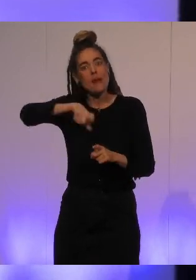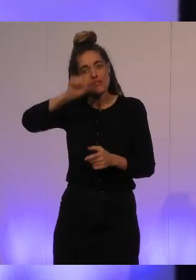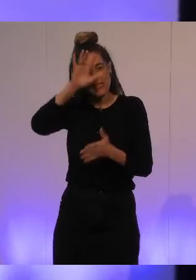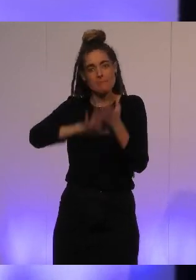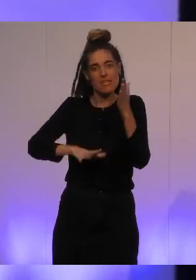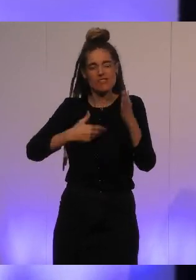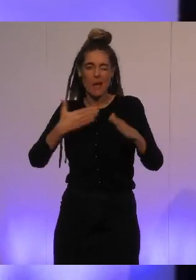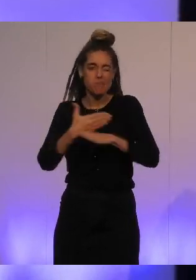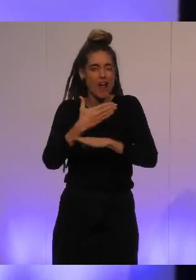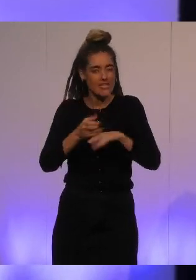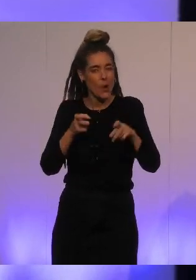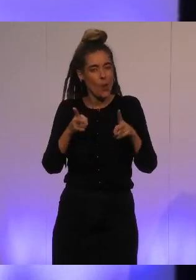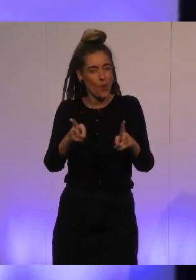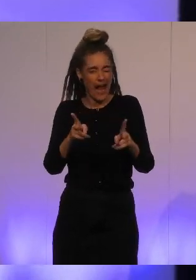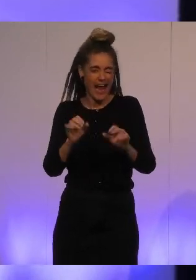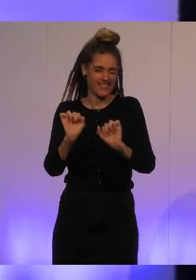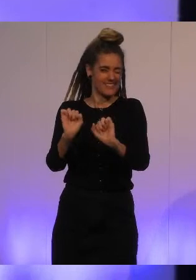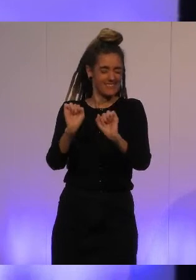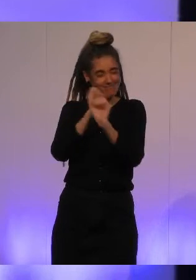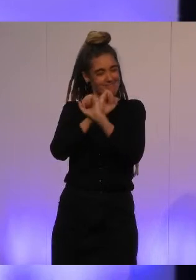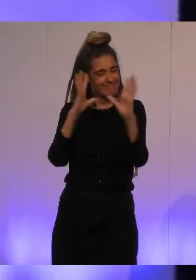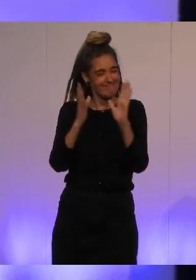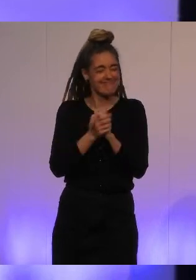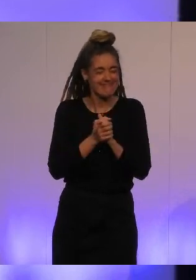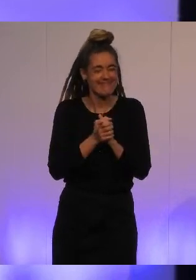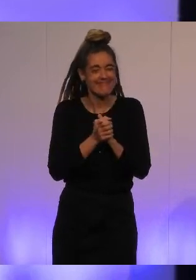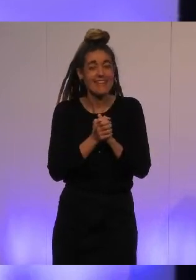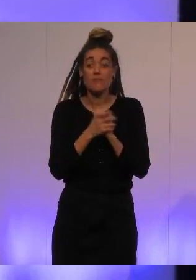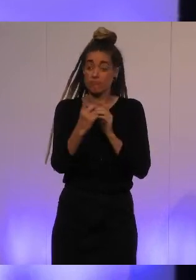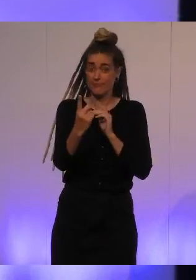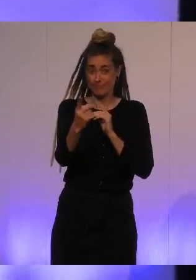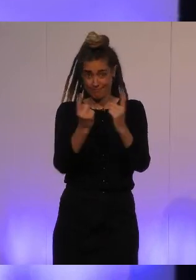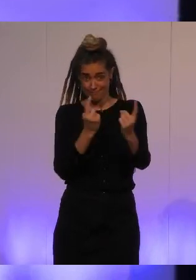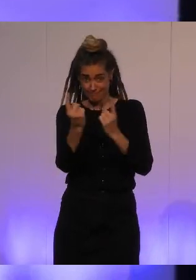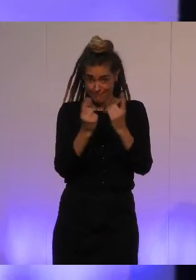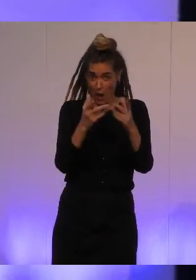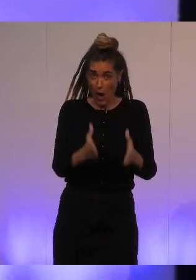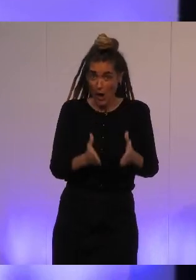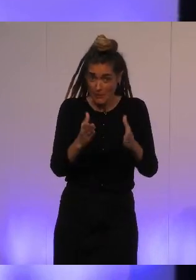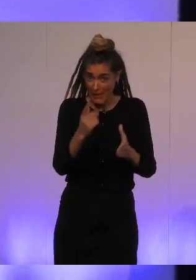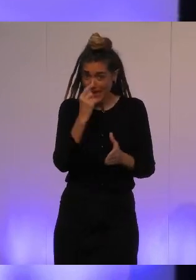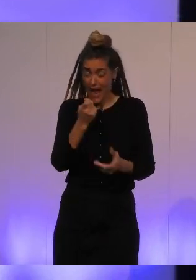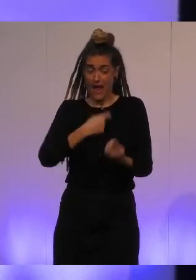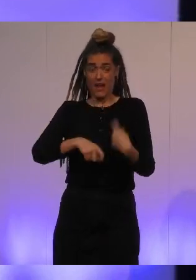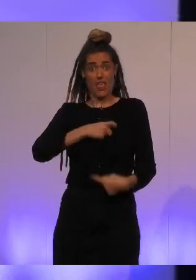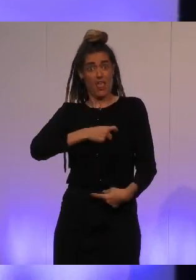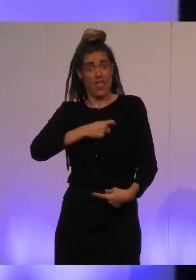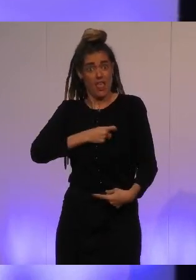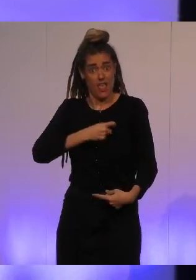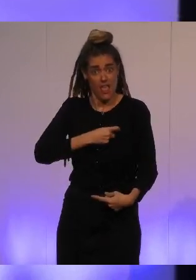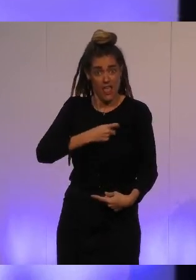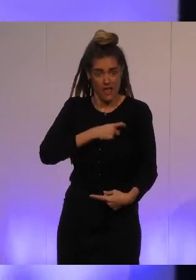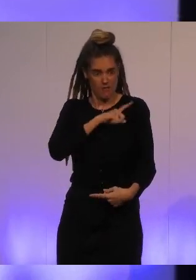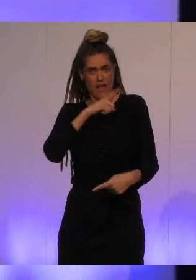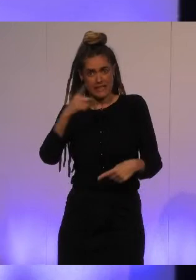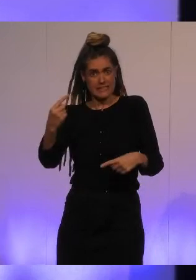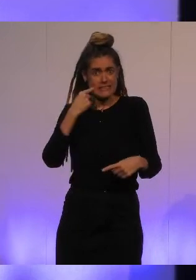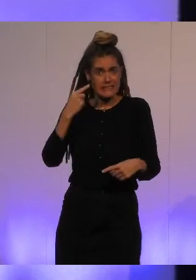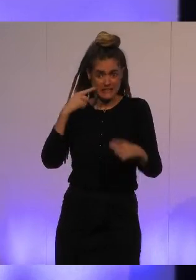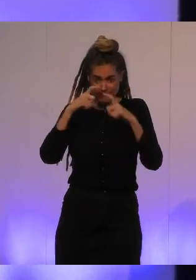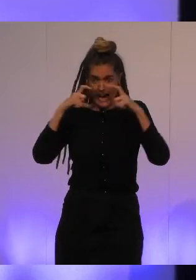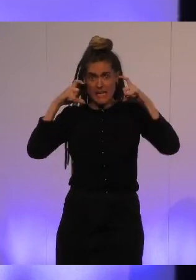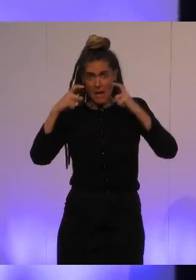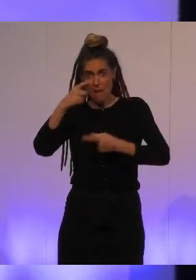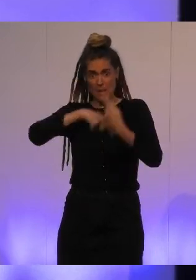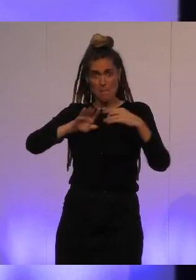way. Coming into hospital can be an anxious time, amplified by the communication barriers that a face mask can